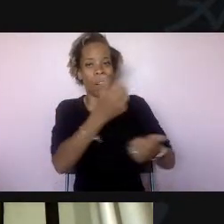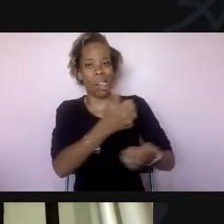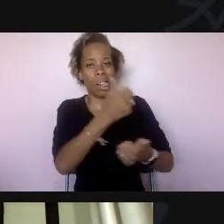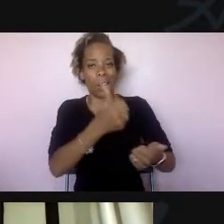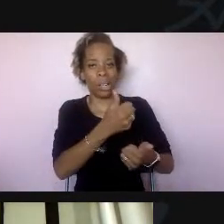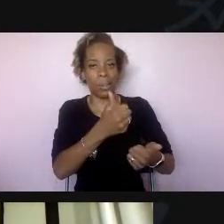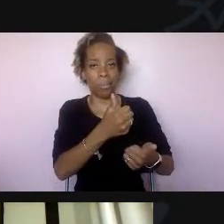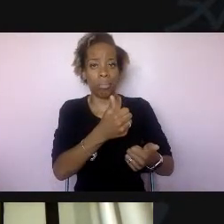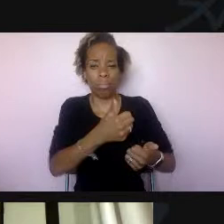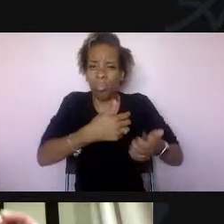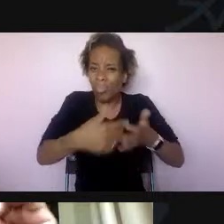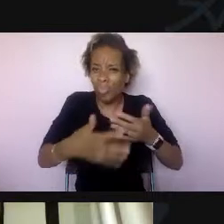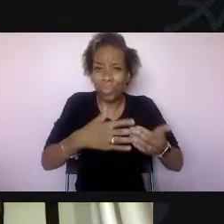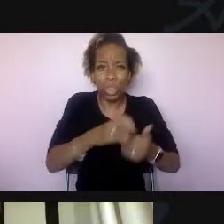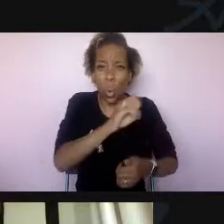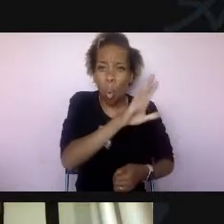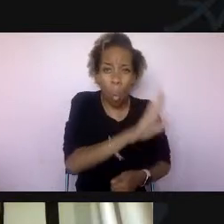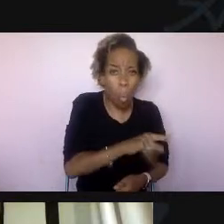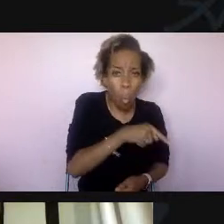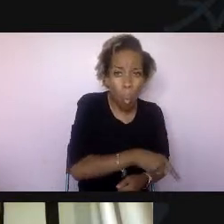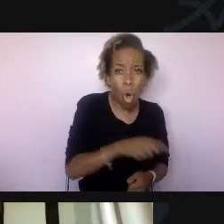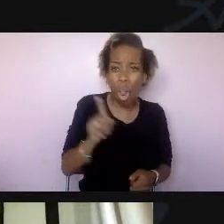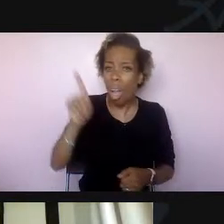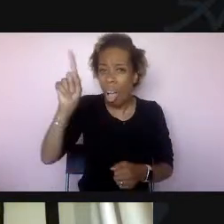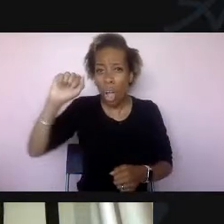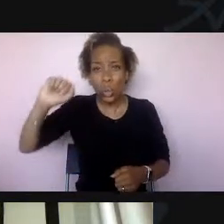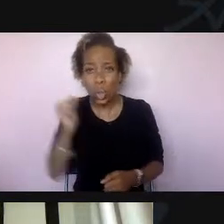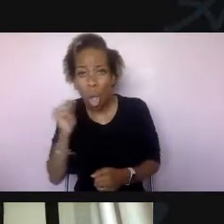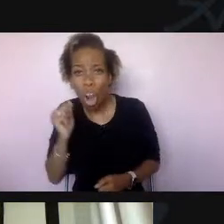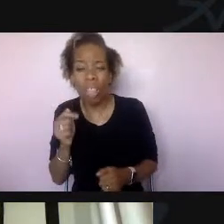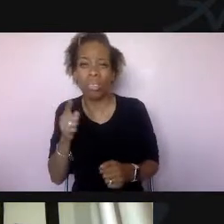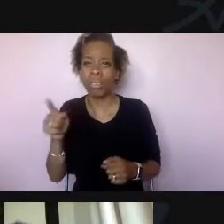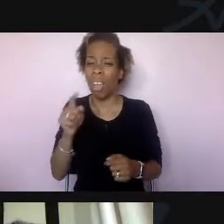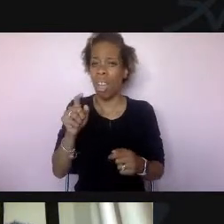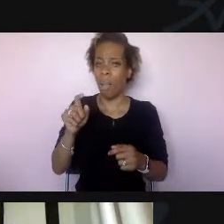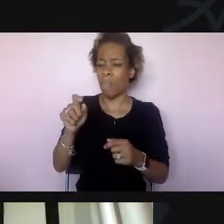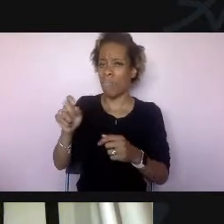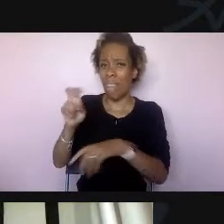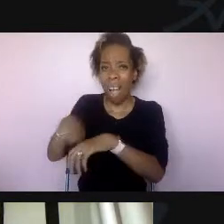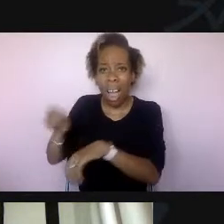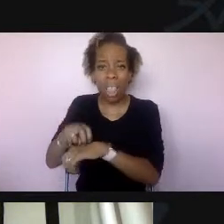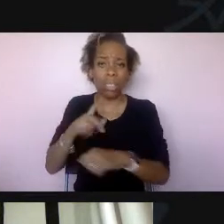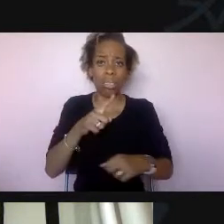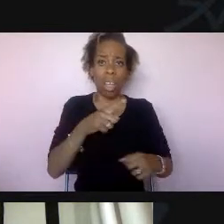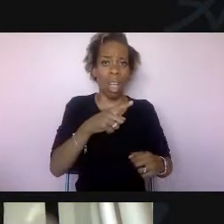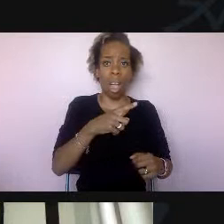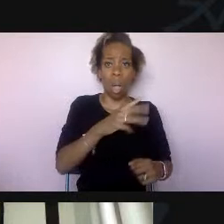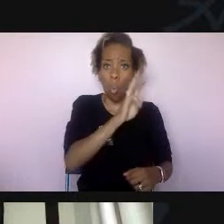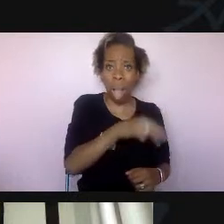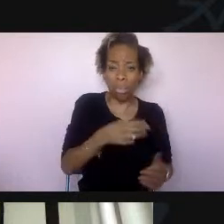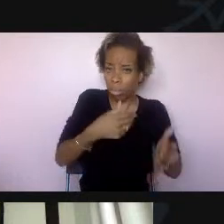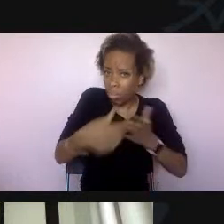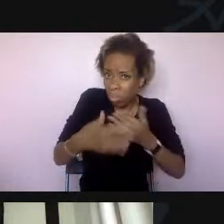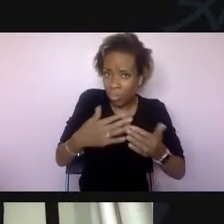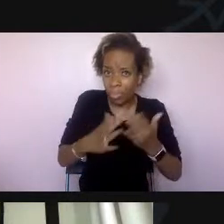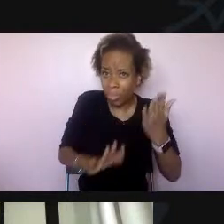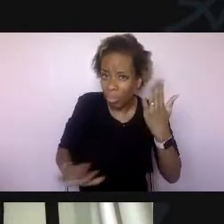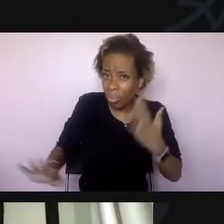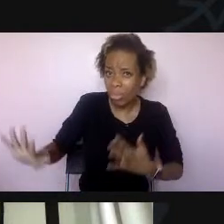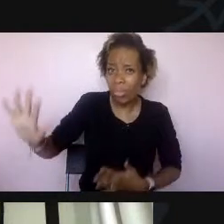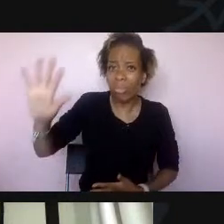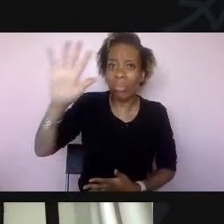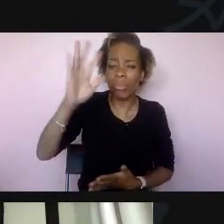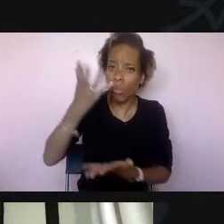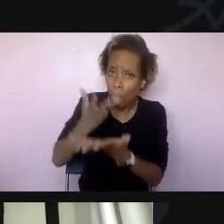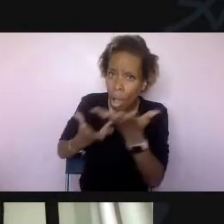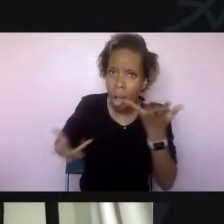Cornwall, whether you're in Scotland, whether you're in Ireland, whether you're in Wales, wherever it is, You need to feel we can have this conversation. It doesn't